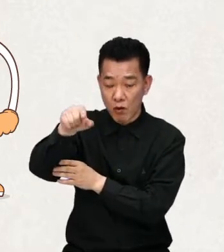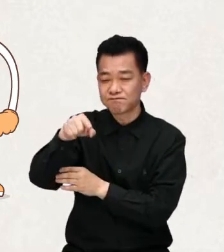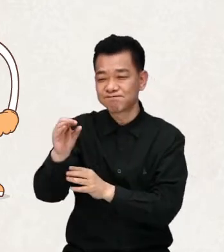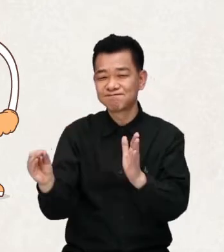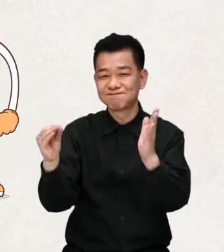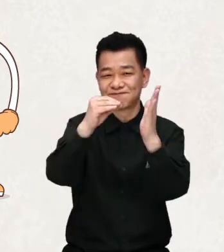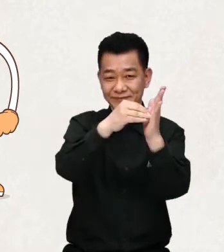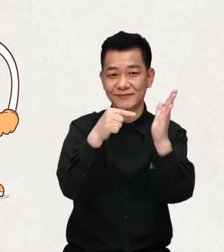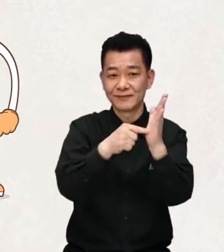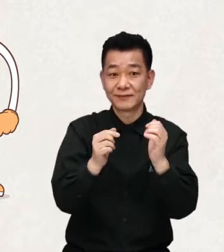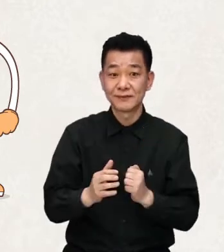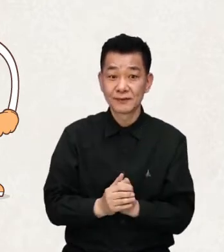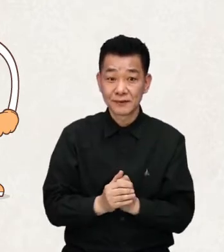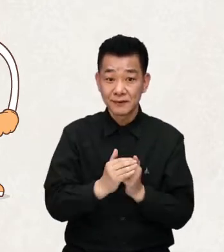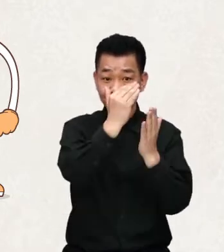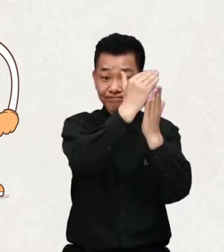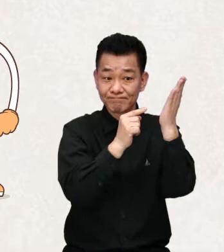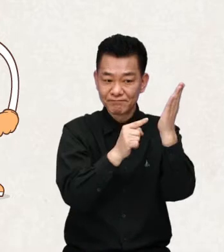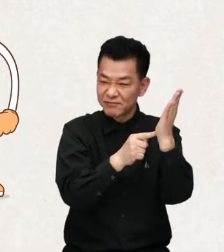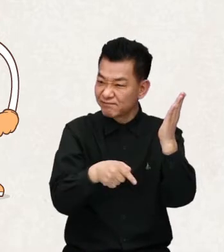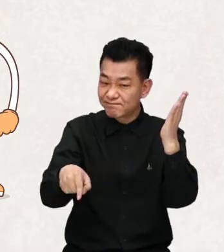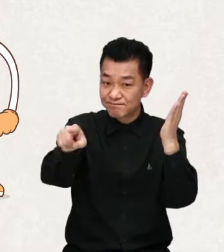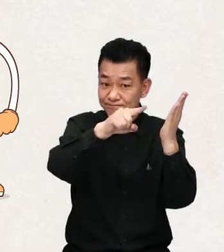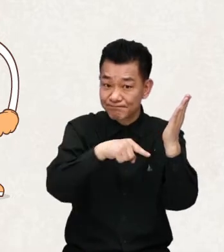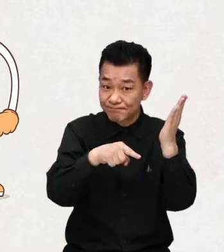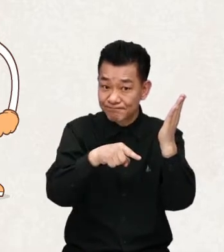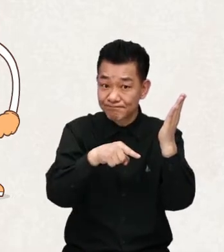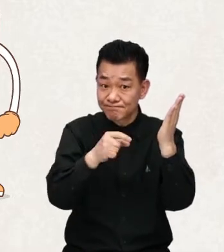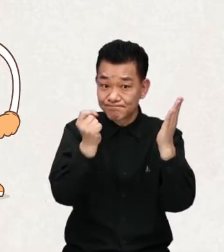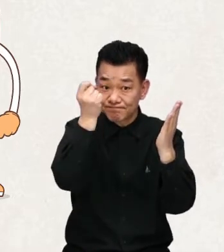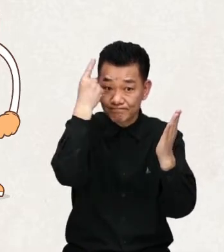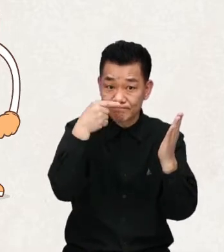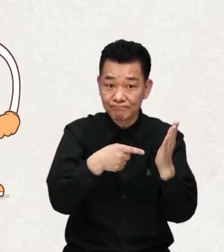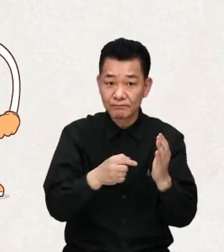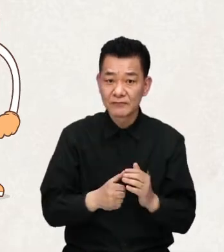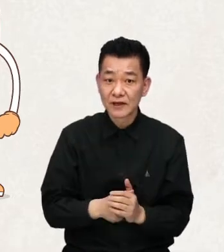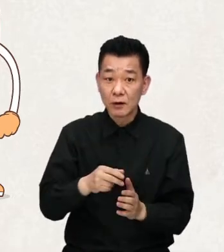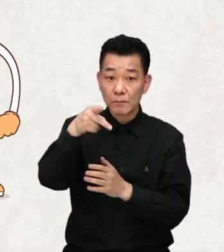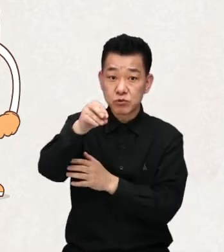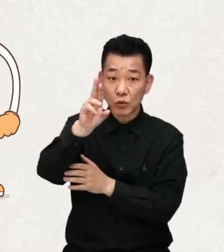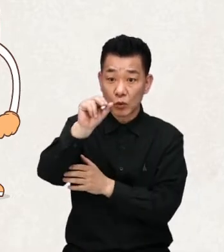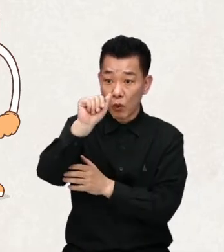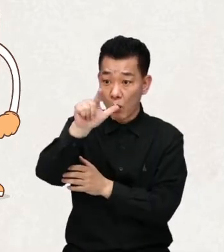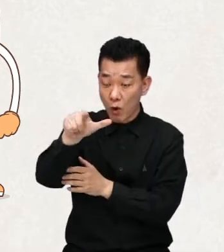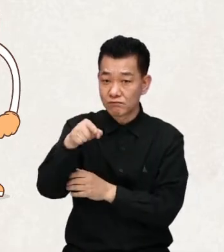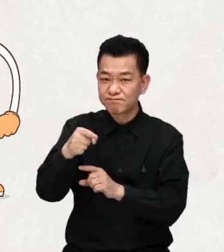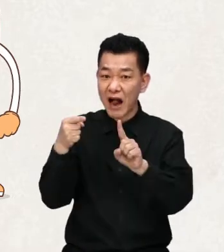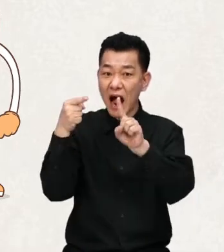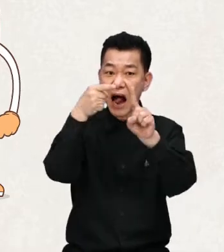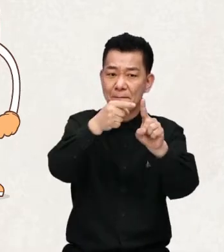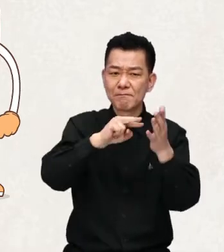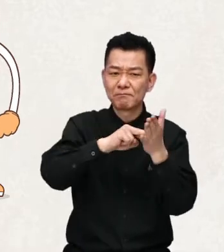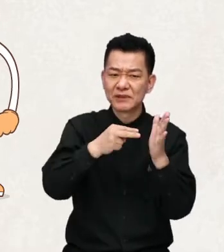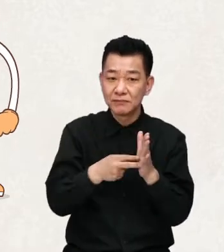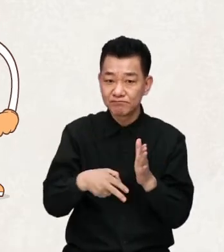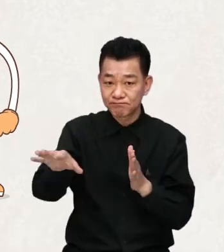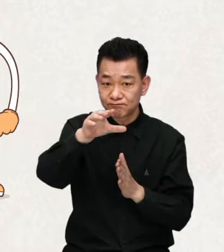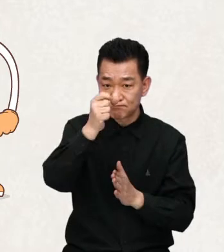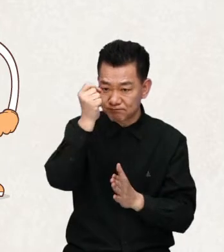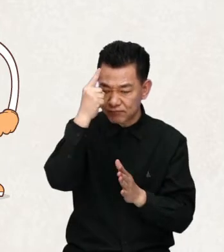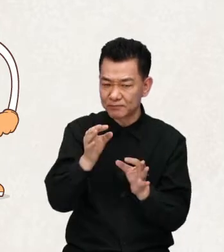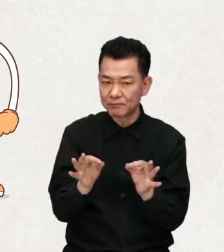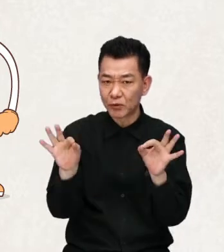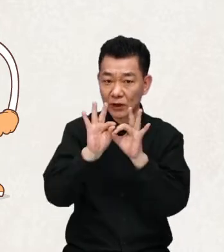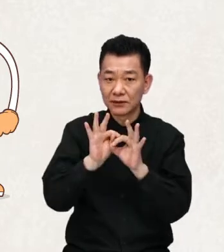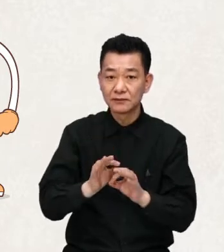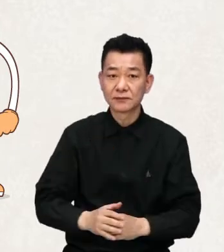level. It would be important to understand the purpose and meaning of the optional protocol as much as the